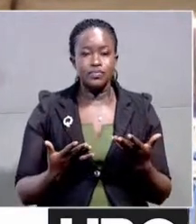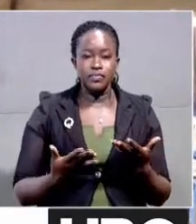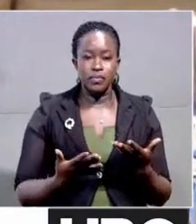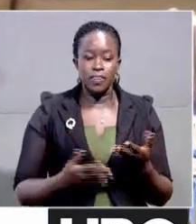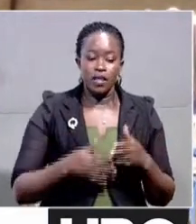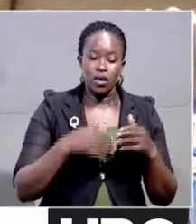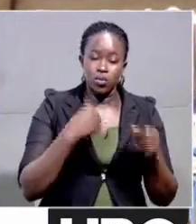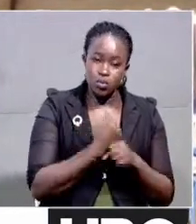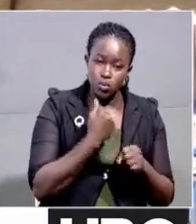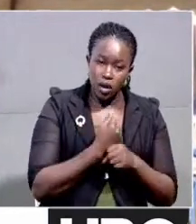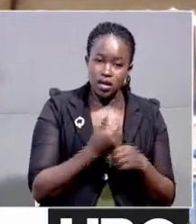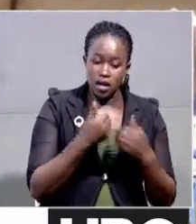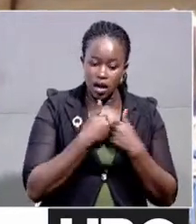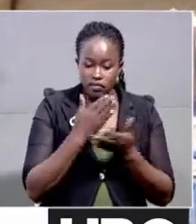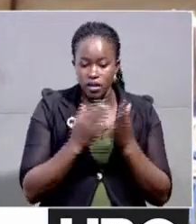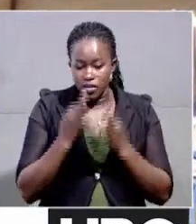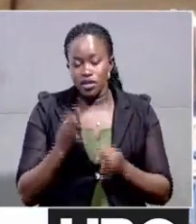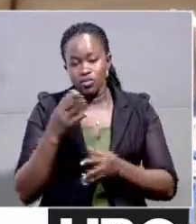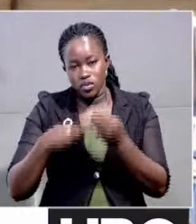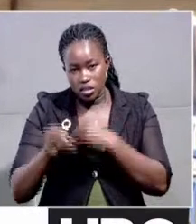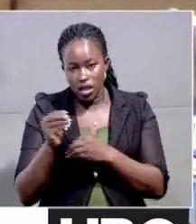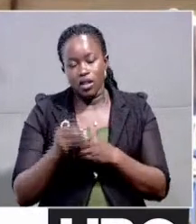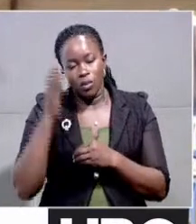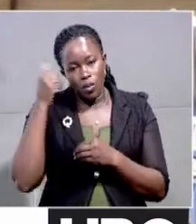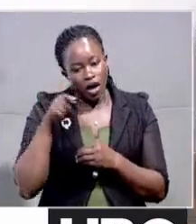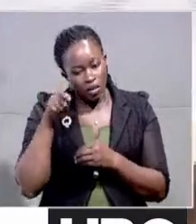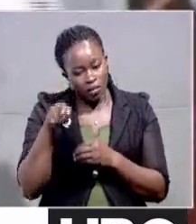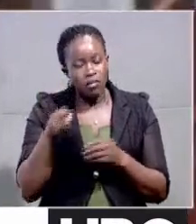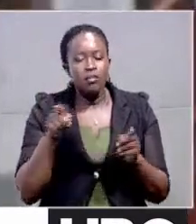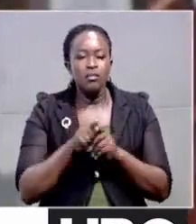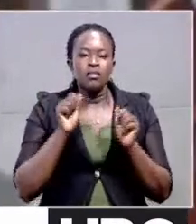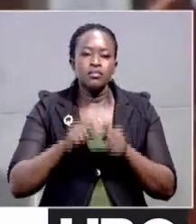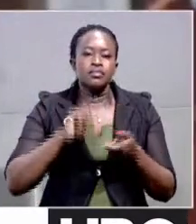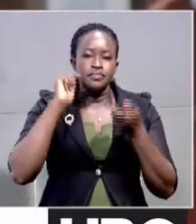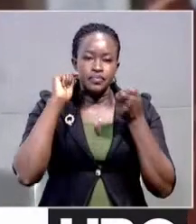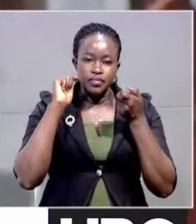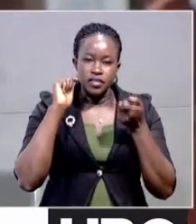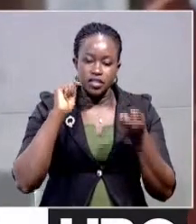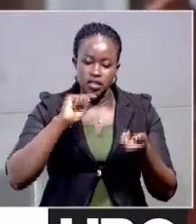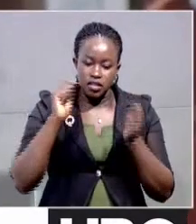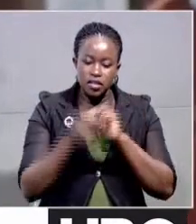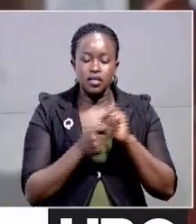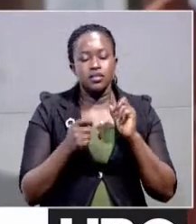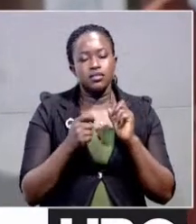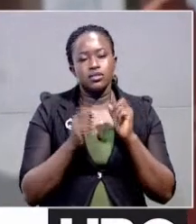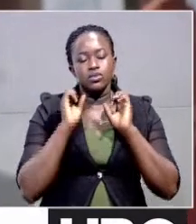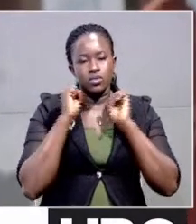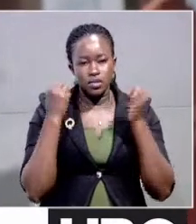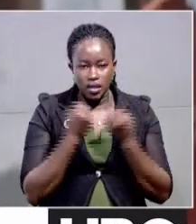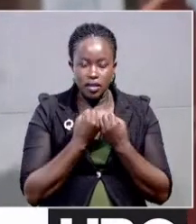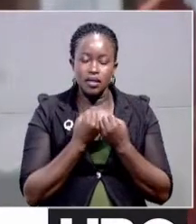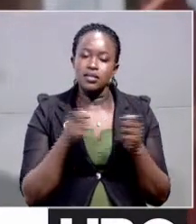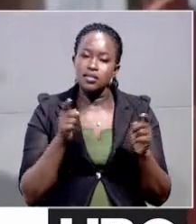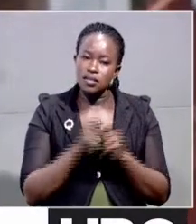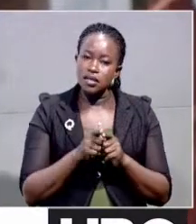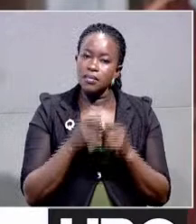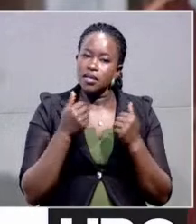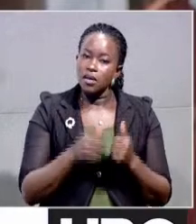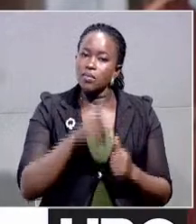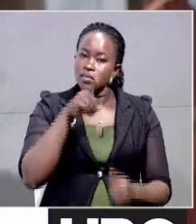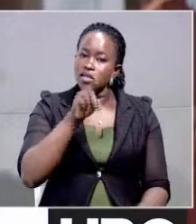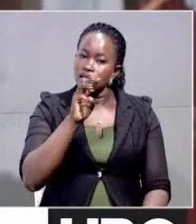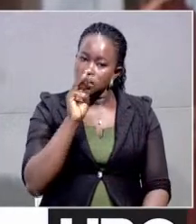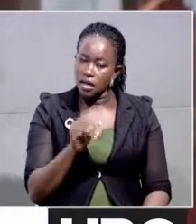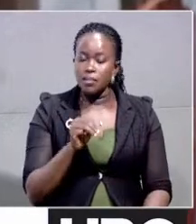sell, because that's what will transform our society. The official launch of the District Parish Development Model Program is on